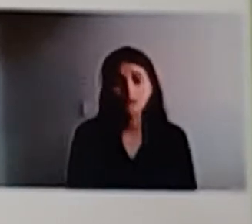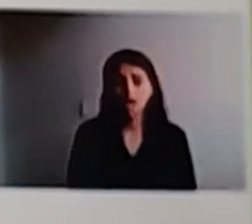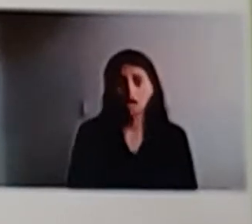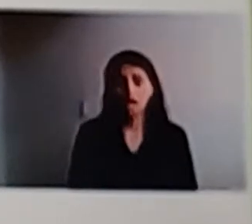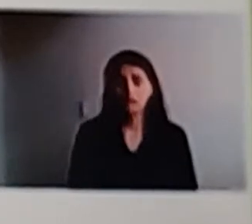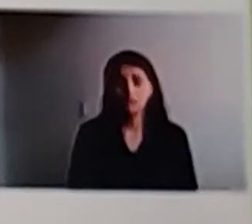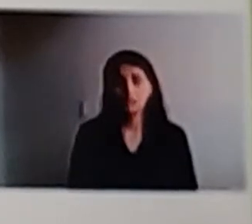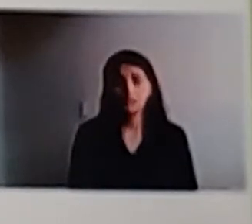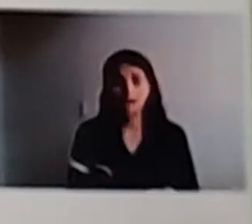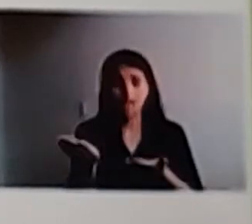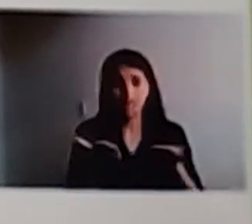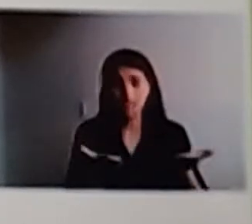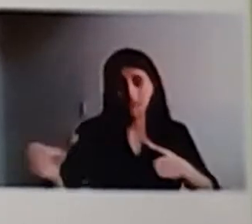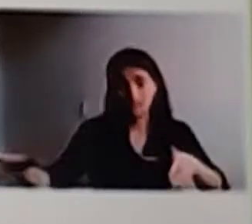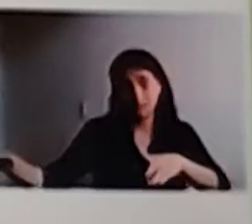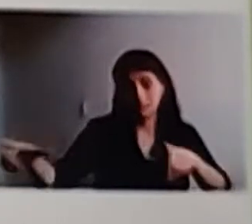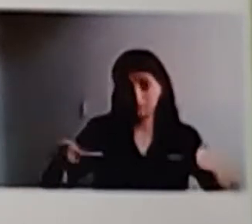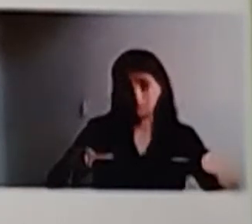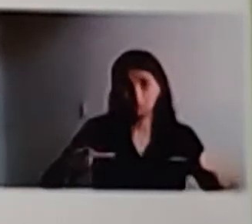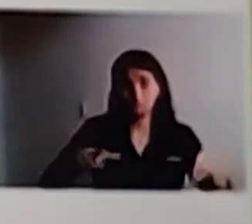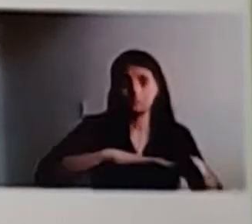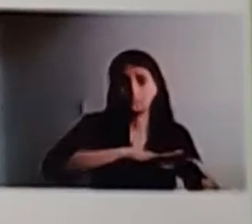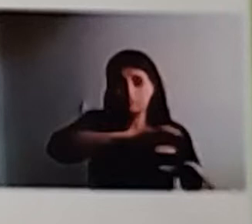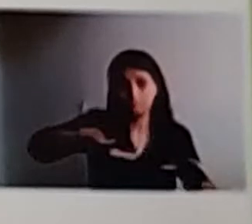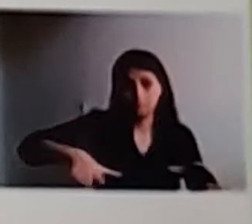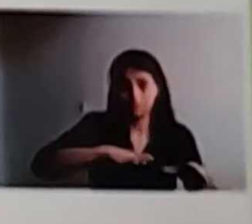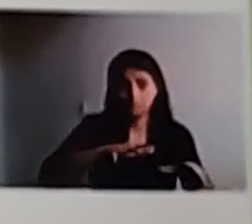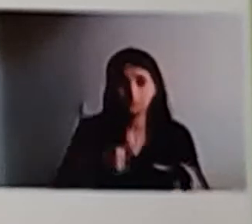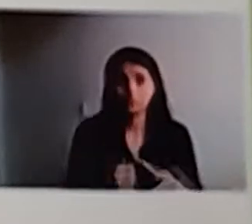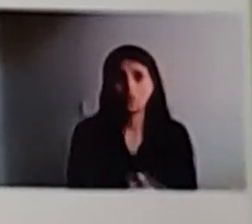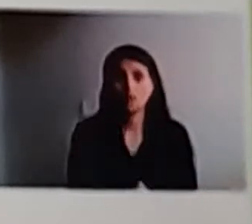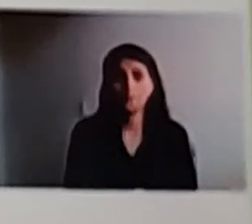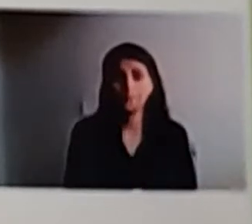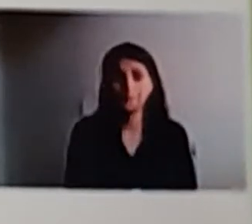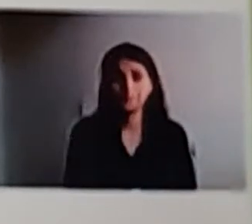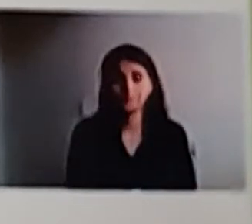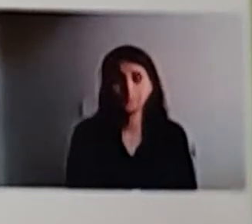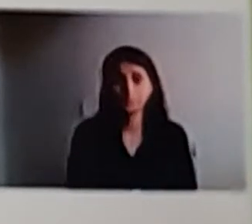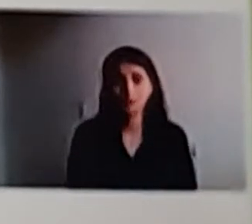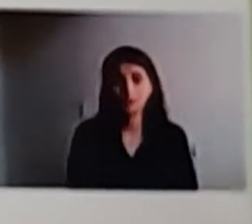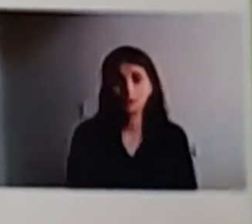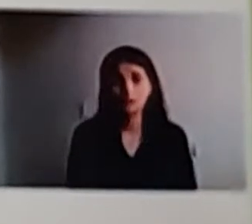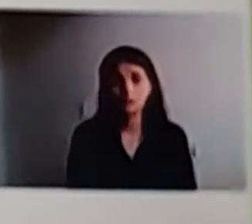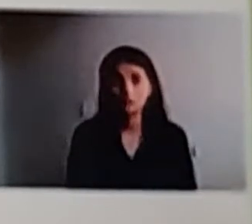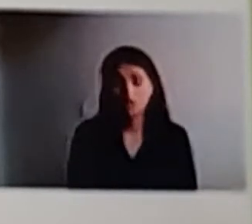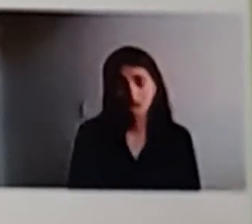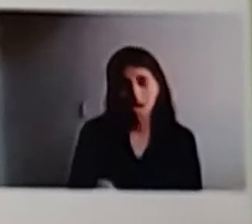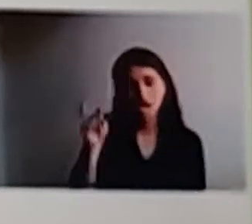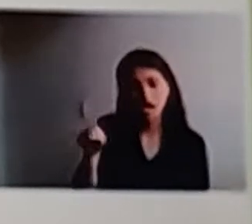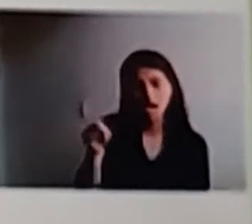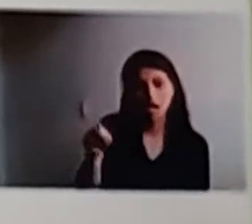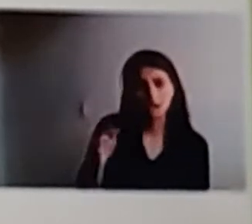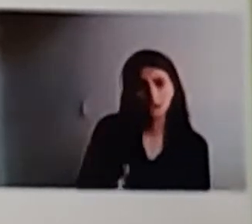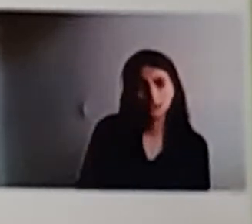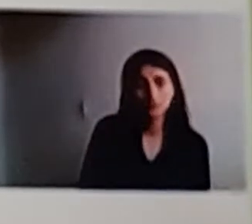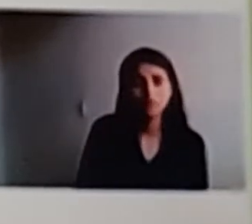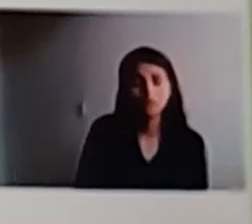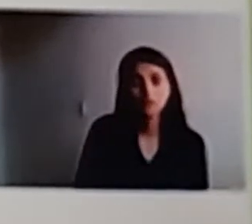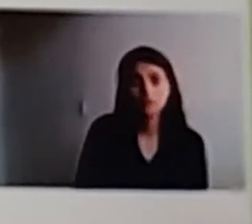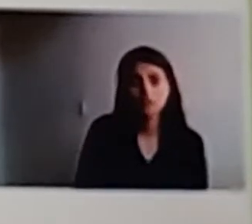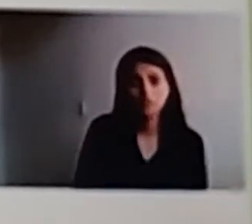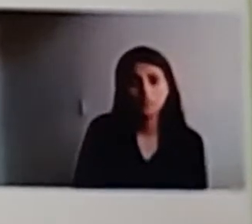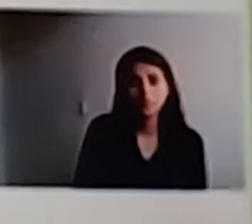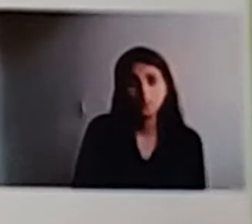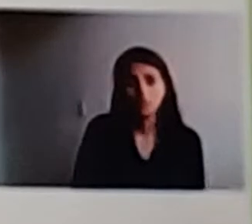side of 80 centimeter height of the reception, so that the disabled using the wheelchair can